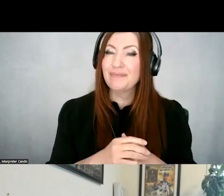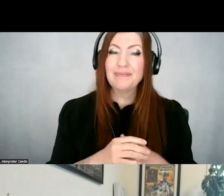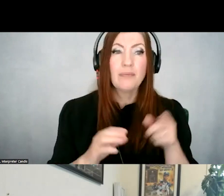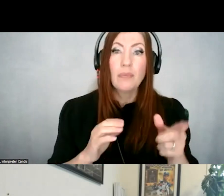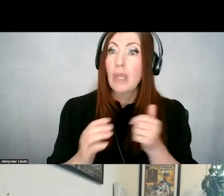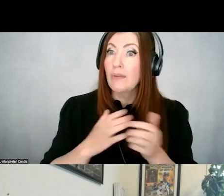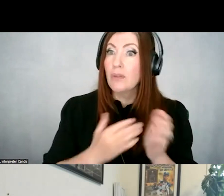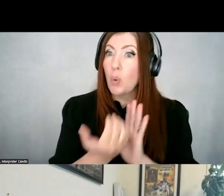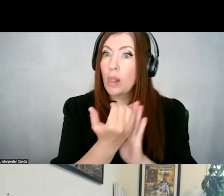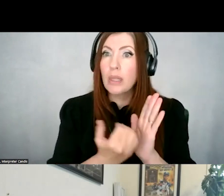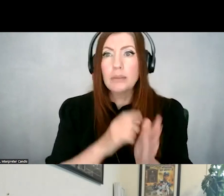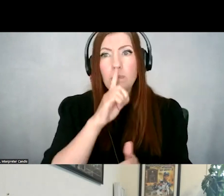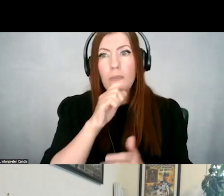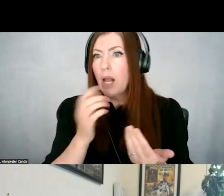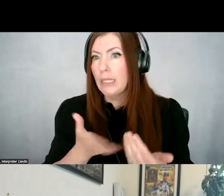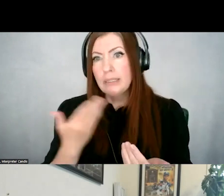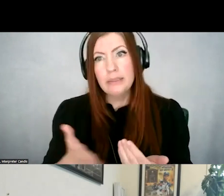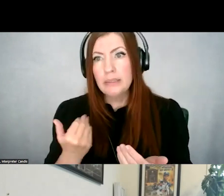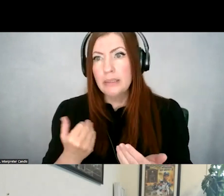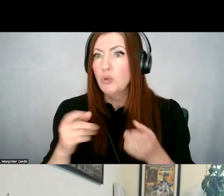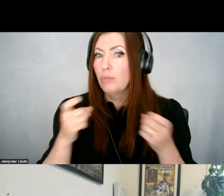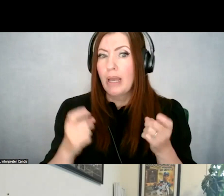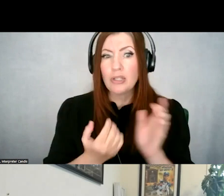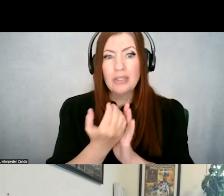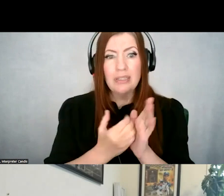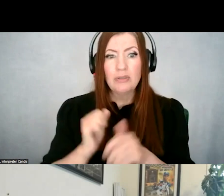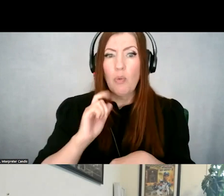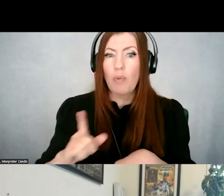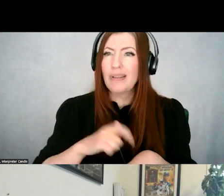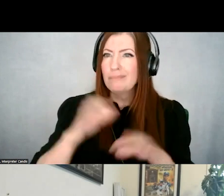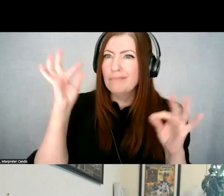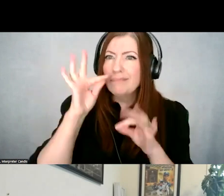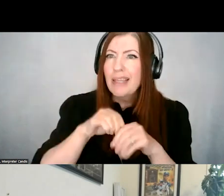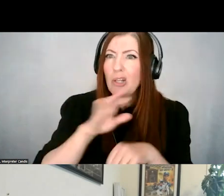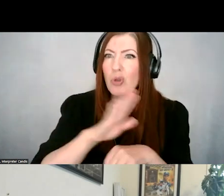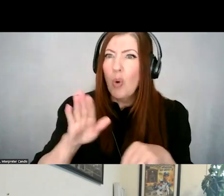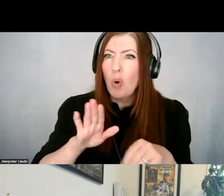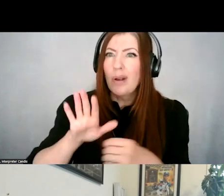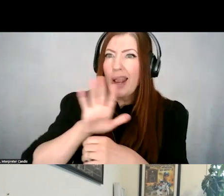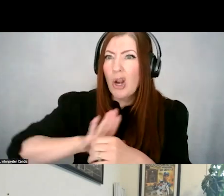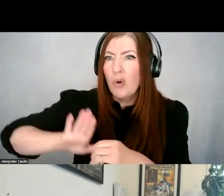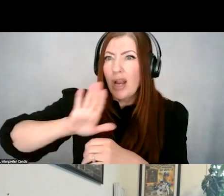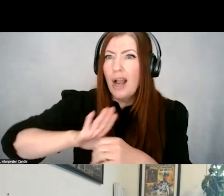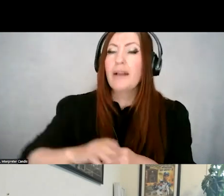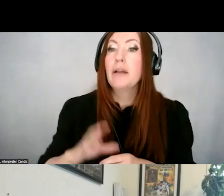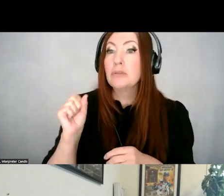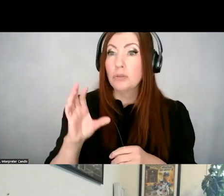Although a list is not super easy to manage all the time, and you don't know if it's in your area. And